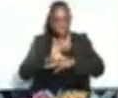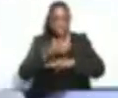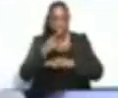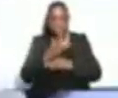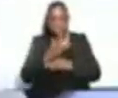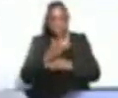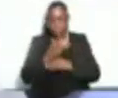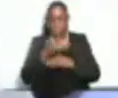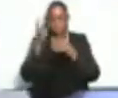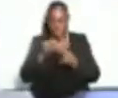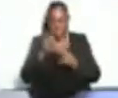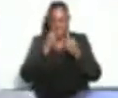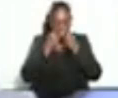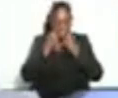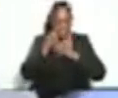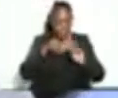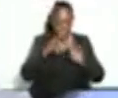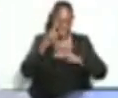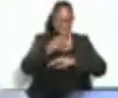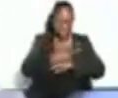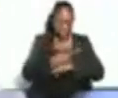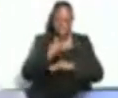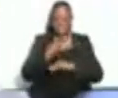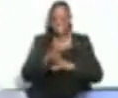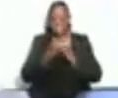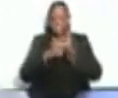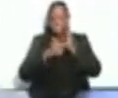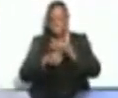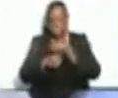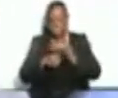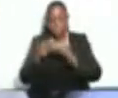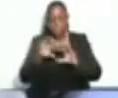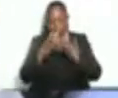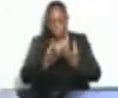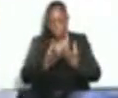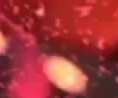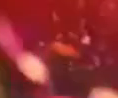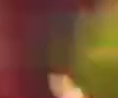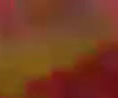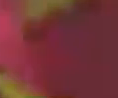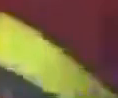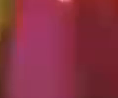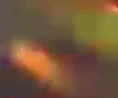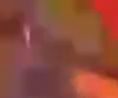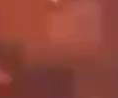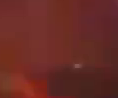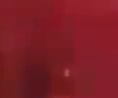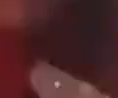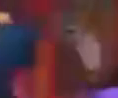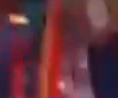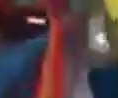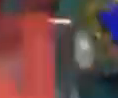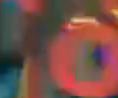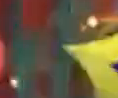actually trying to feed people today. It really shows that the community is in need. Do you hear that? That's John